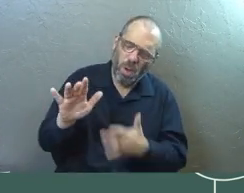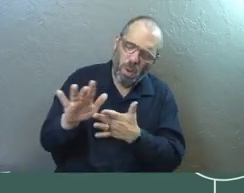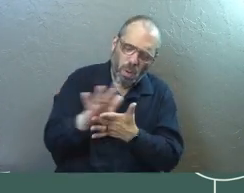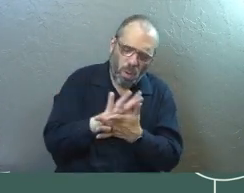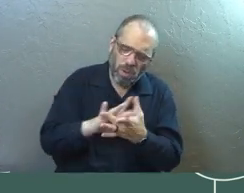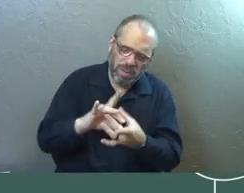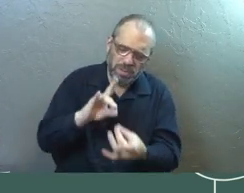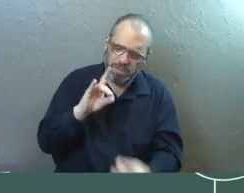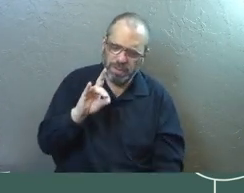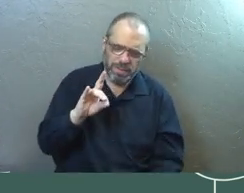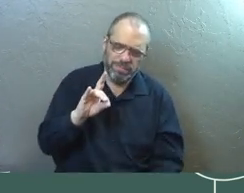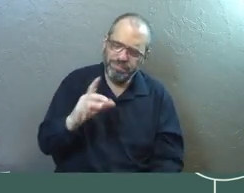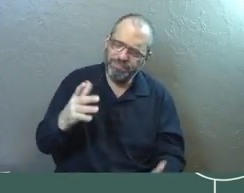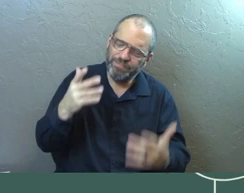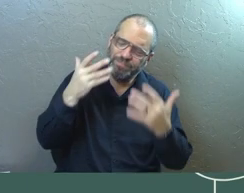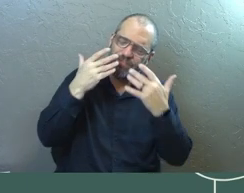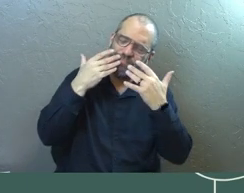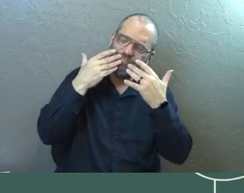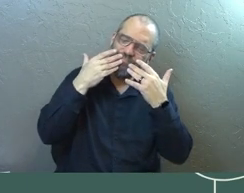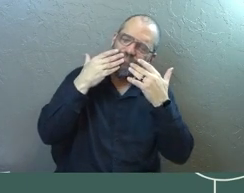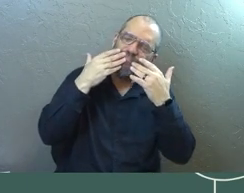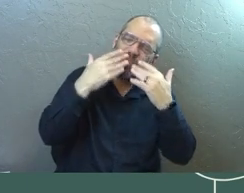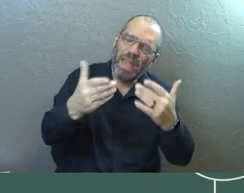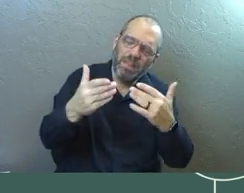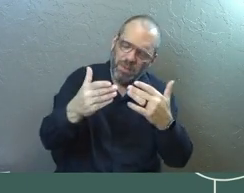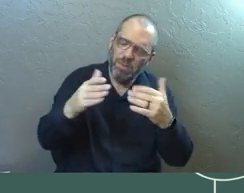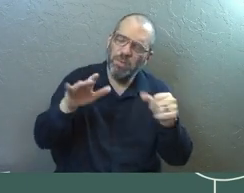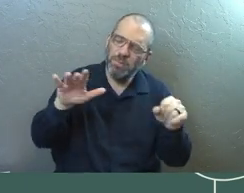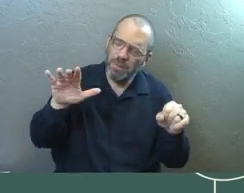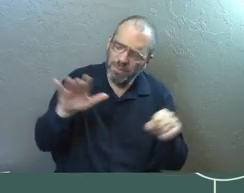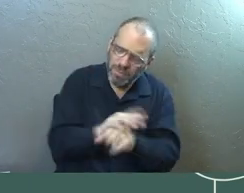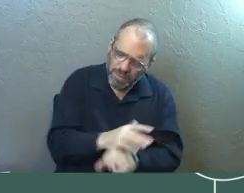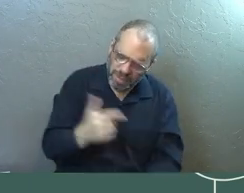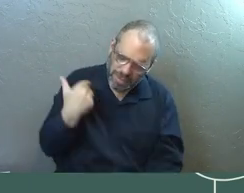Spirit, thank you, God, for filling us.